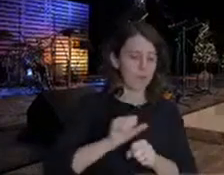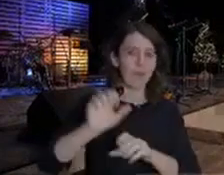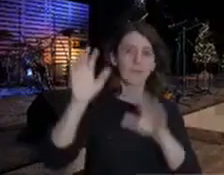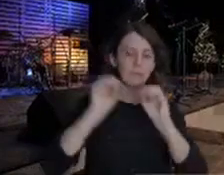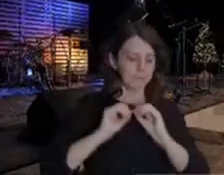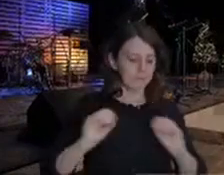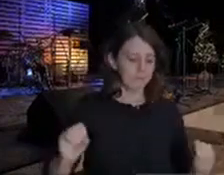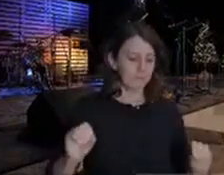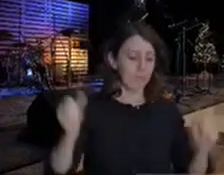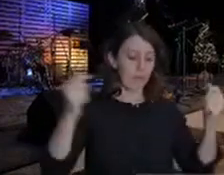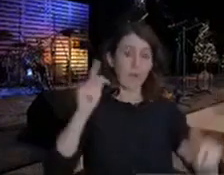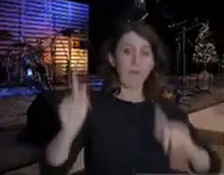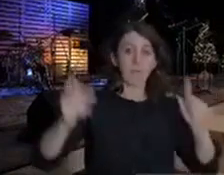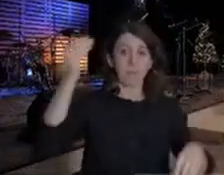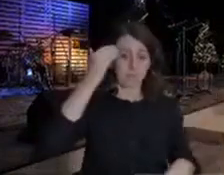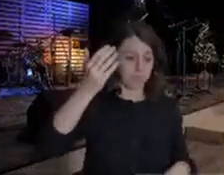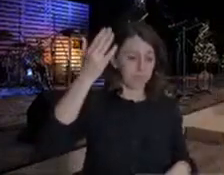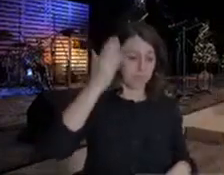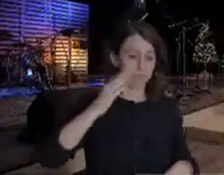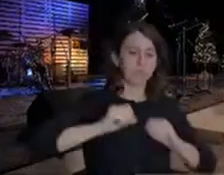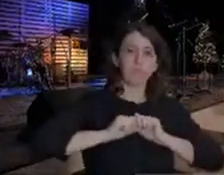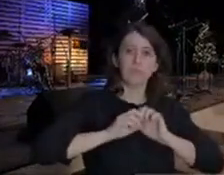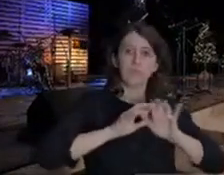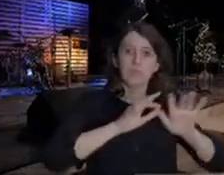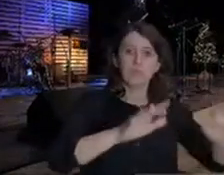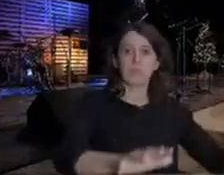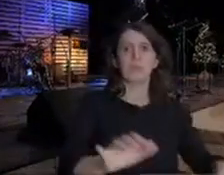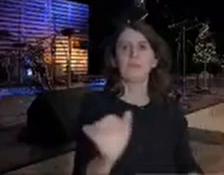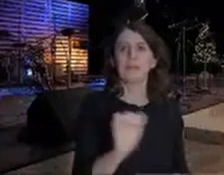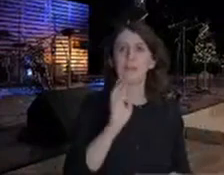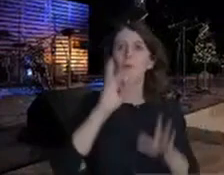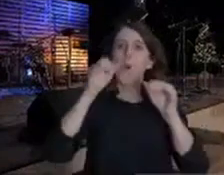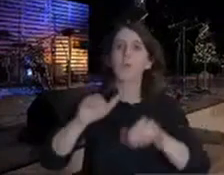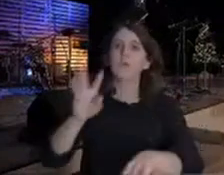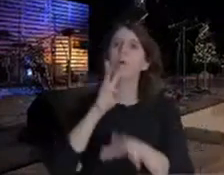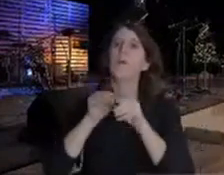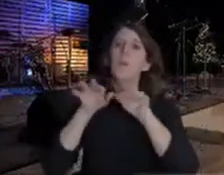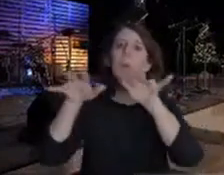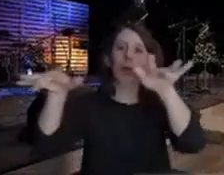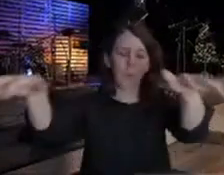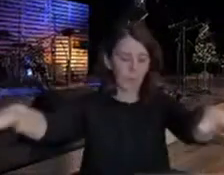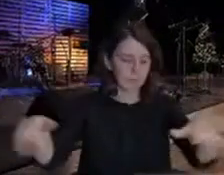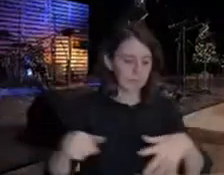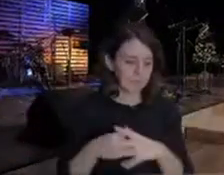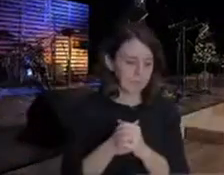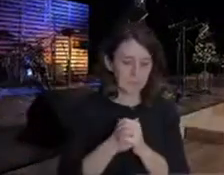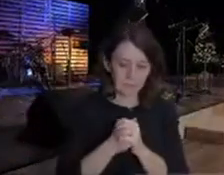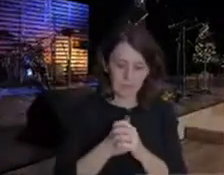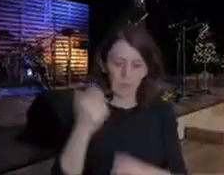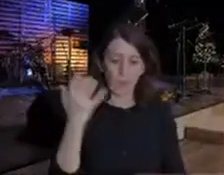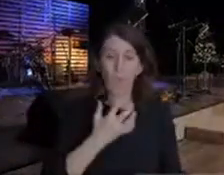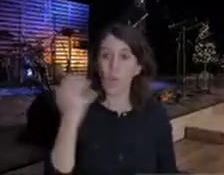cover the sea. Amen. And what an image we see here. All right, what an image is this? Enemies living together with no animosity. All right, there's